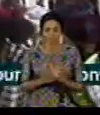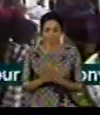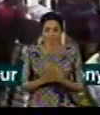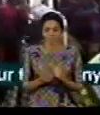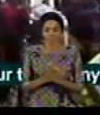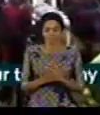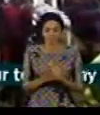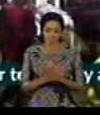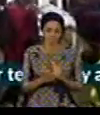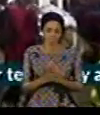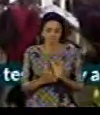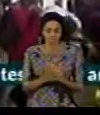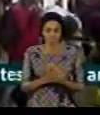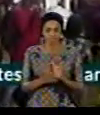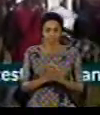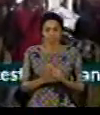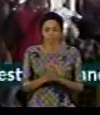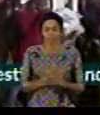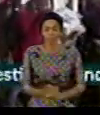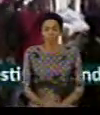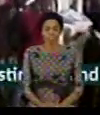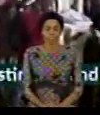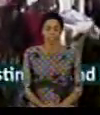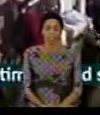nations. Praise the Lord.